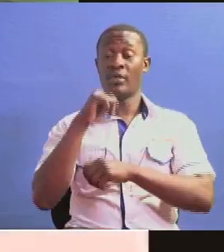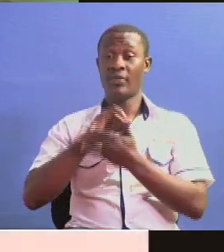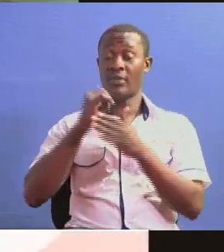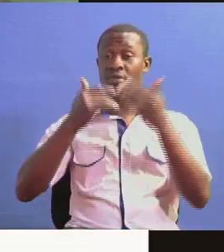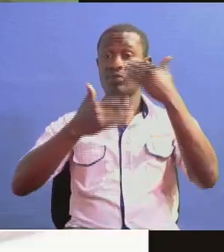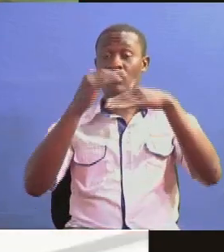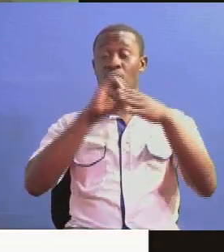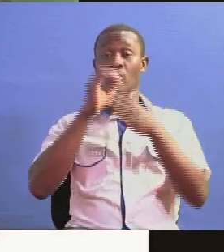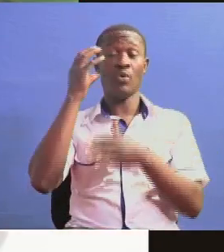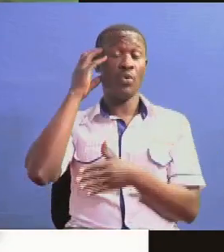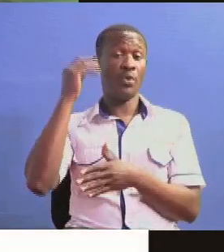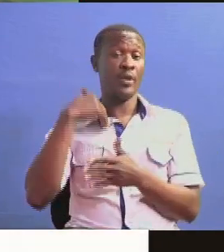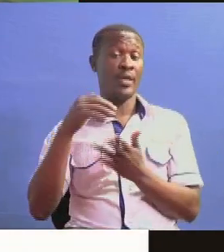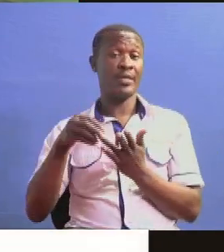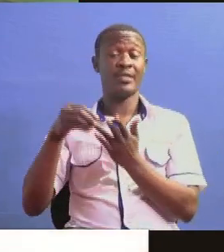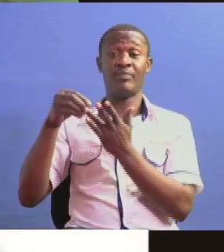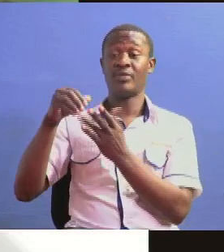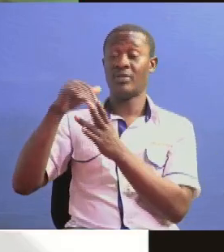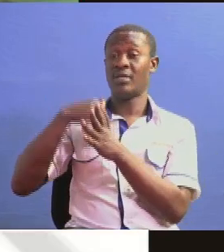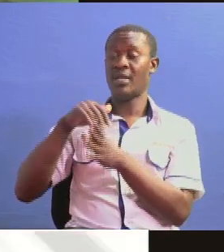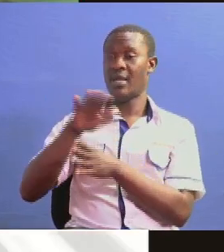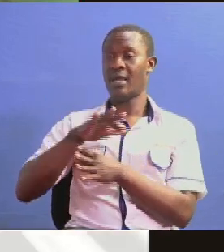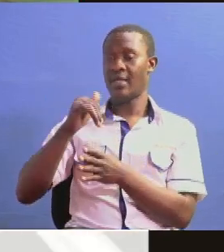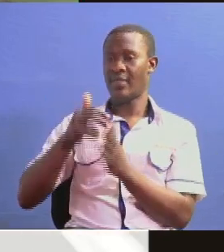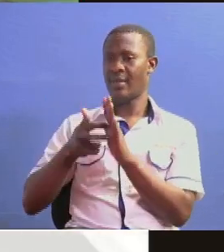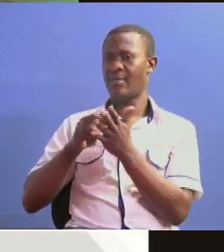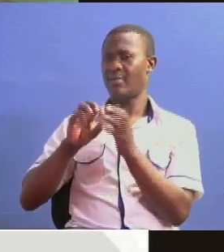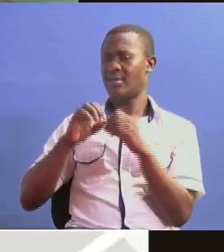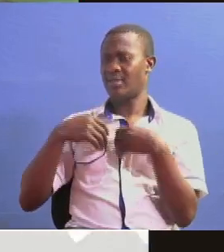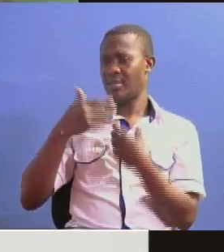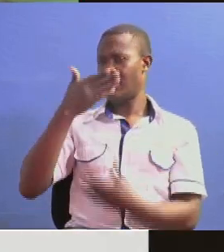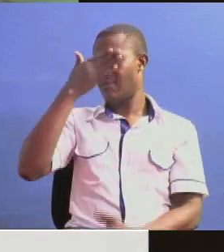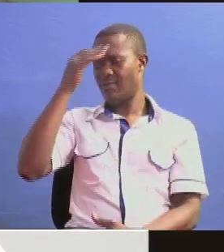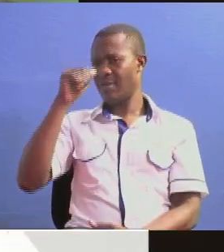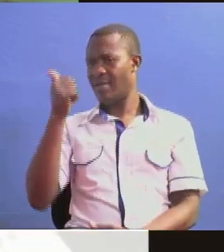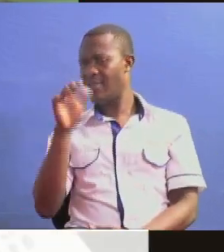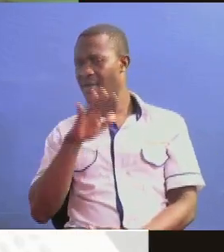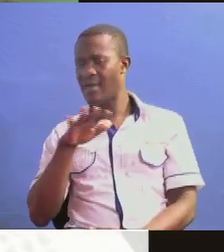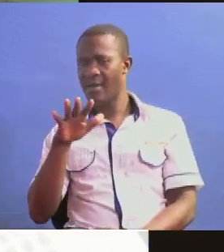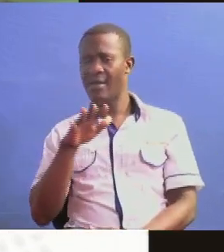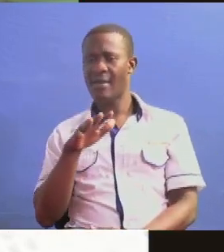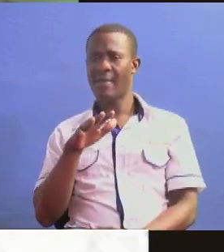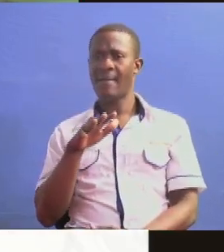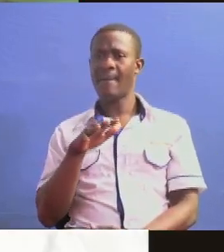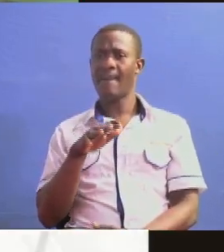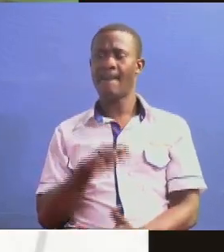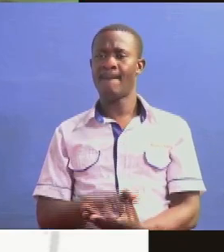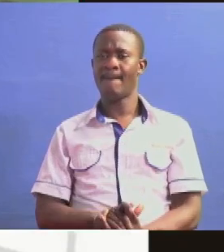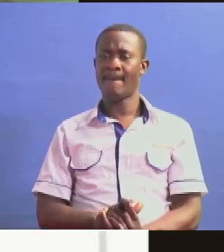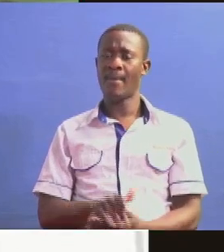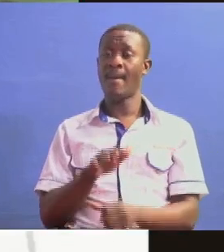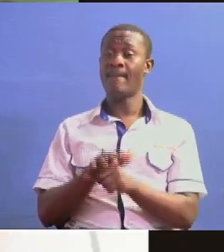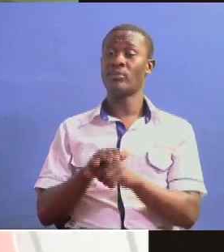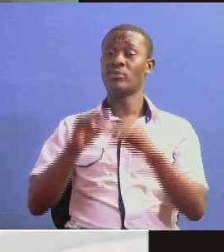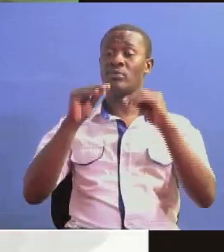or college, they specialized in a certain area, but it doesn't mean that they forgot the other areas. In fact, most